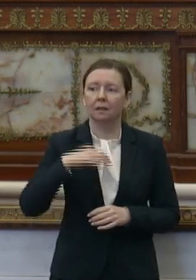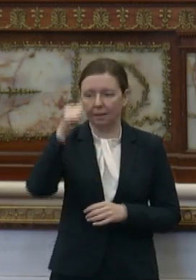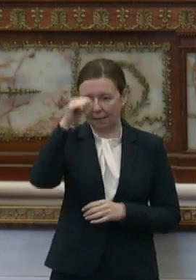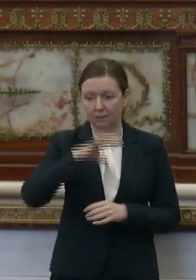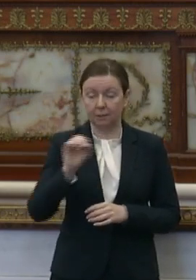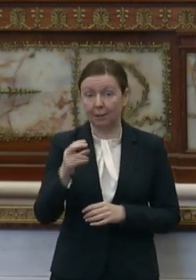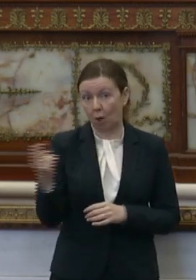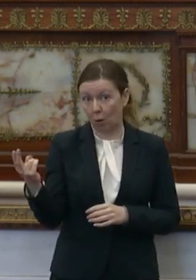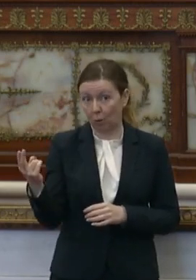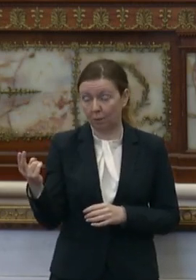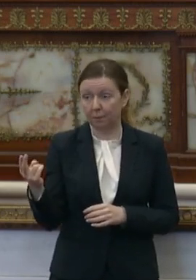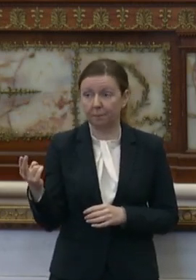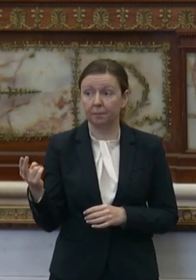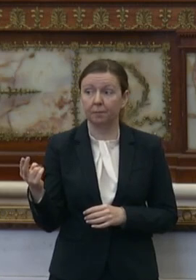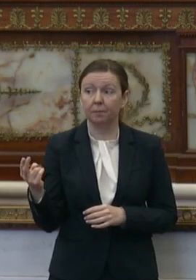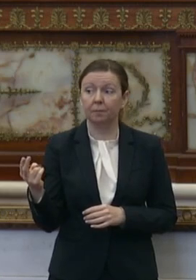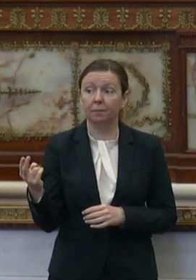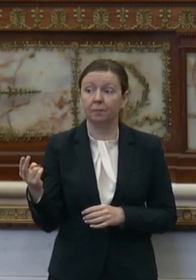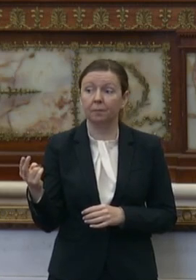Councilman O?